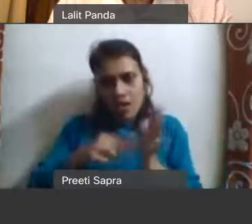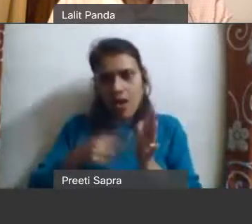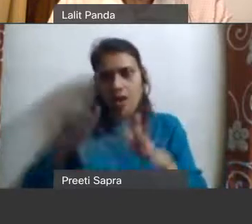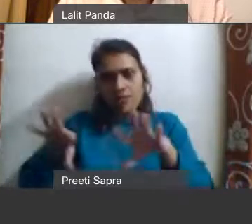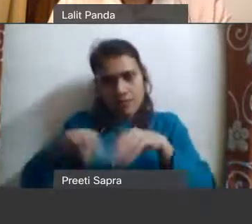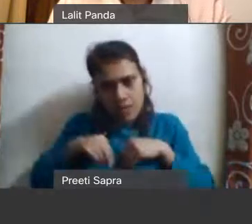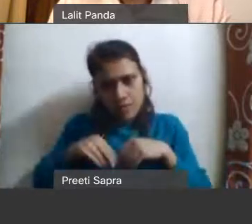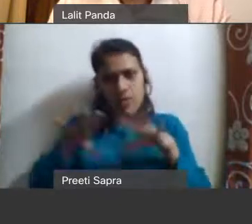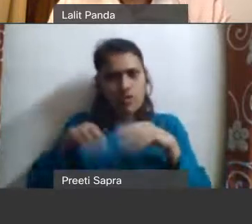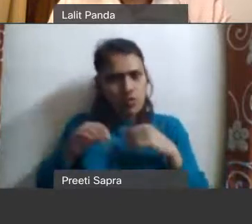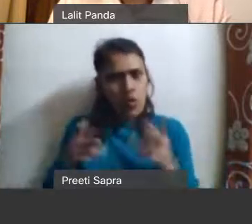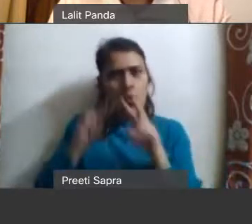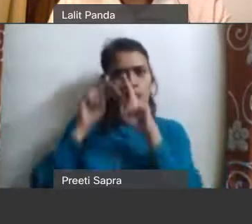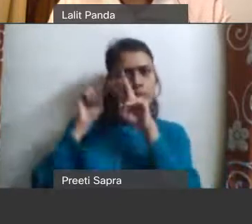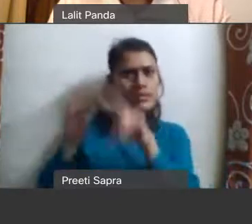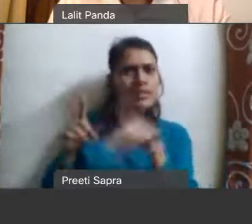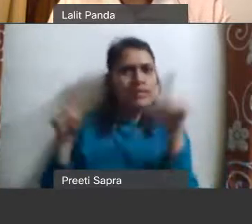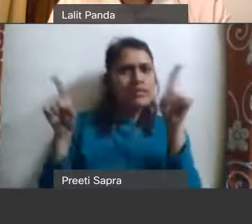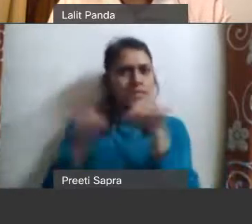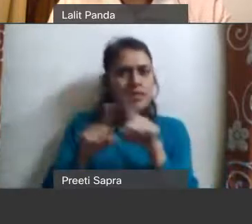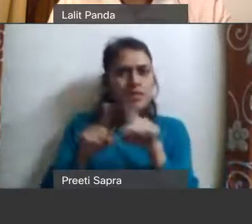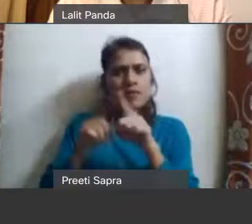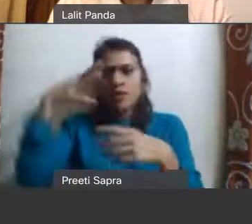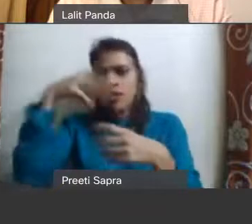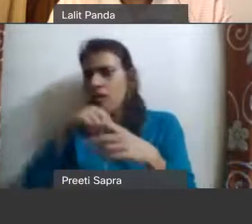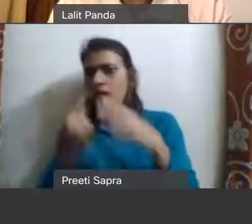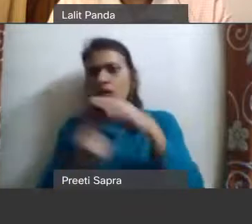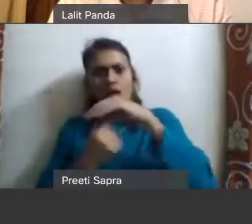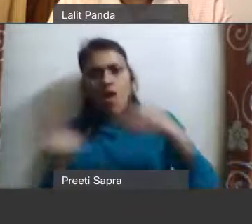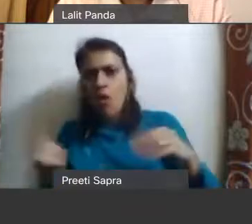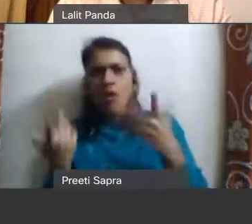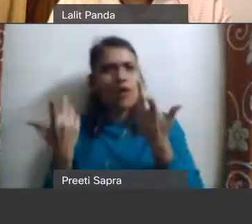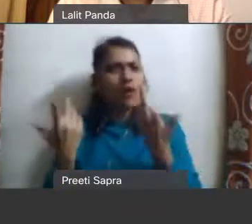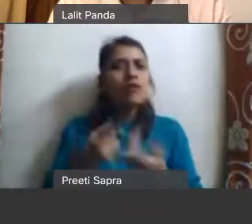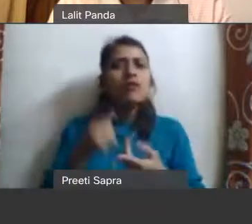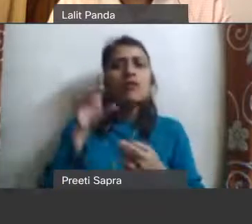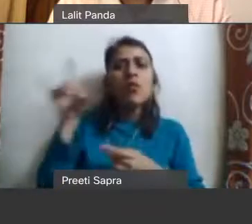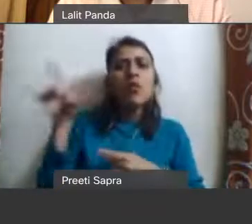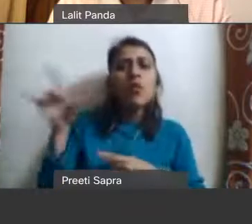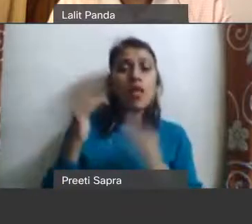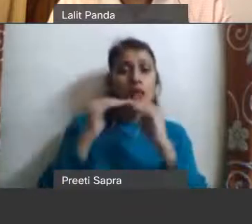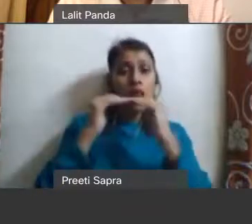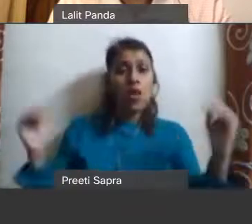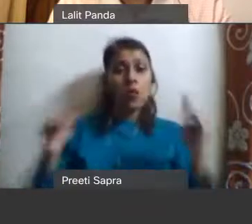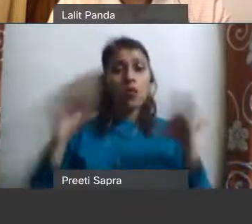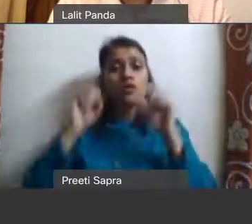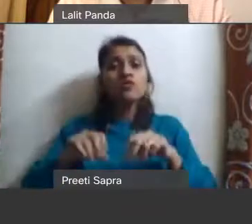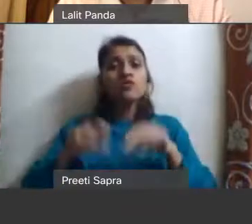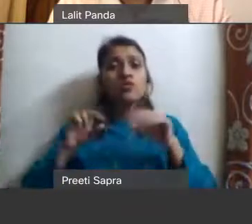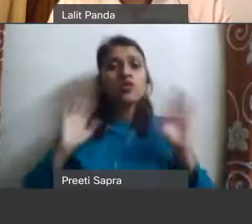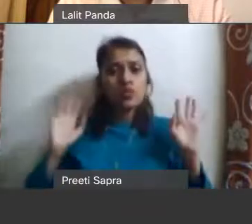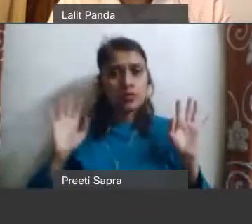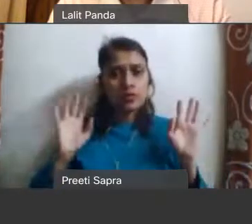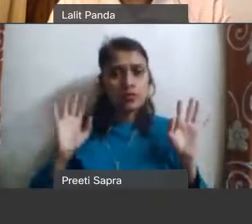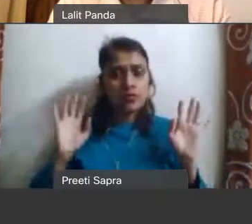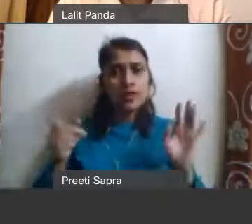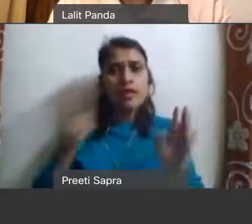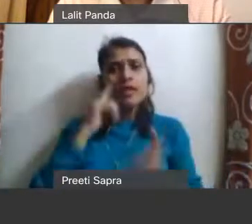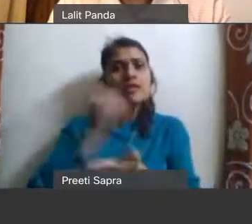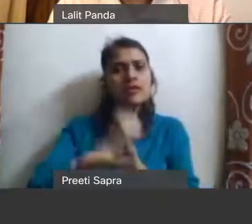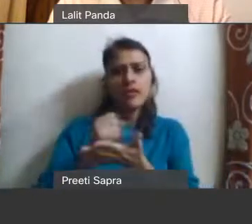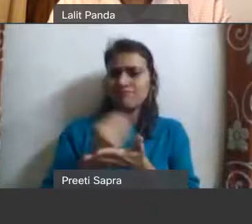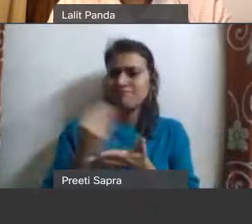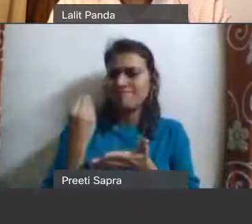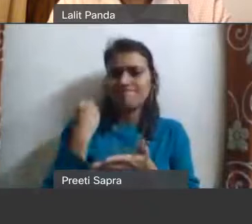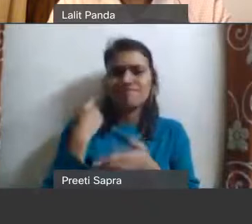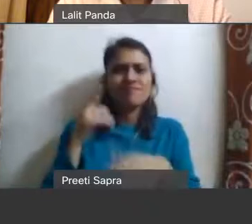Constitution? If we want to look at provisions in isolation, we want to look at the ideal of equality, and the latter is what the courts have been trying to do in recent